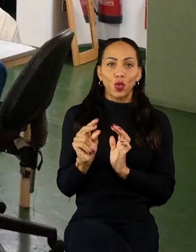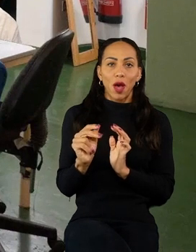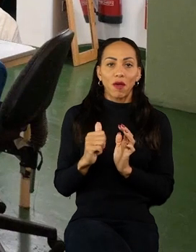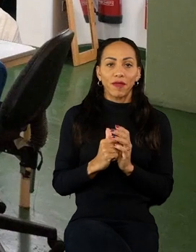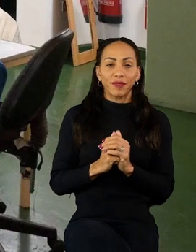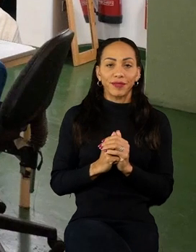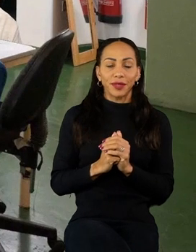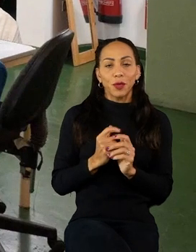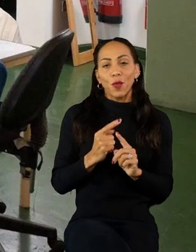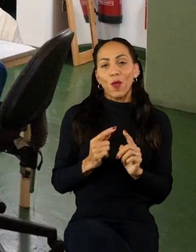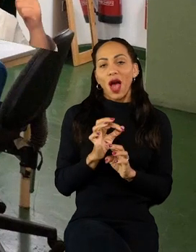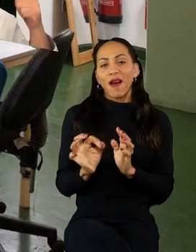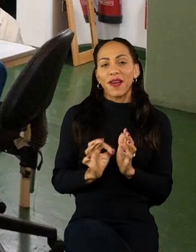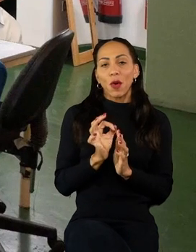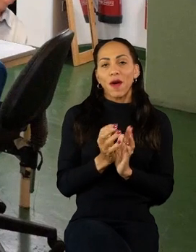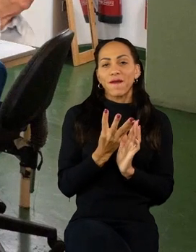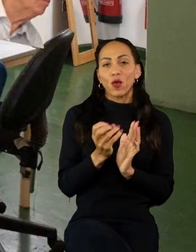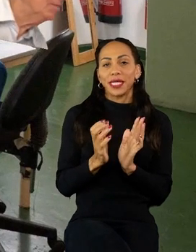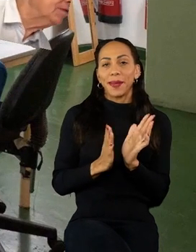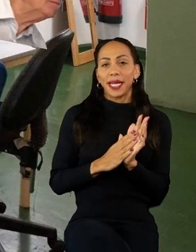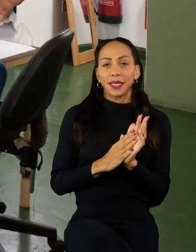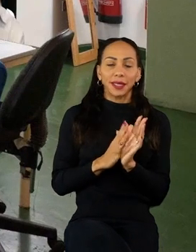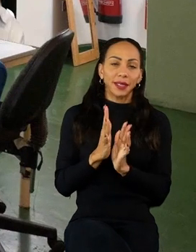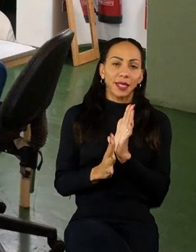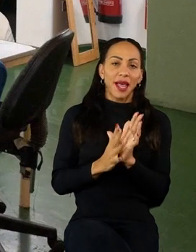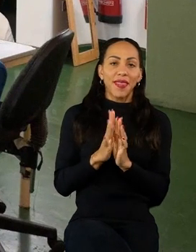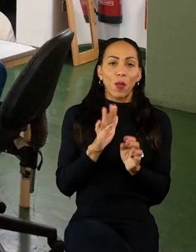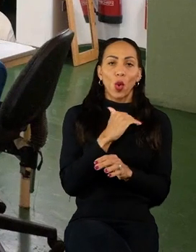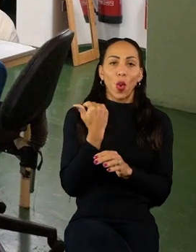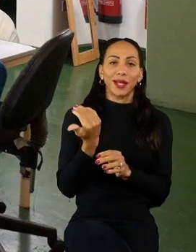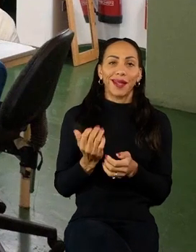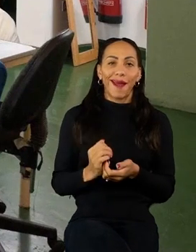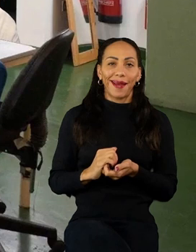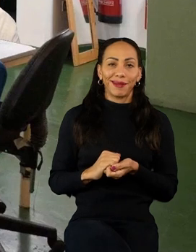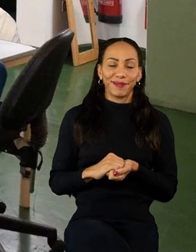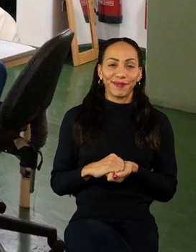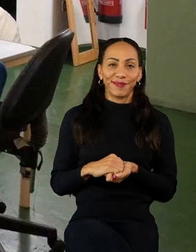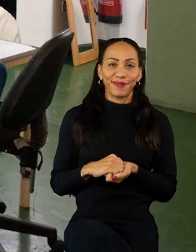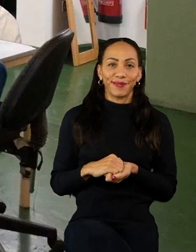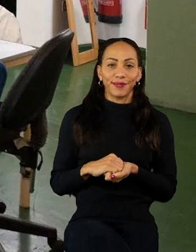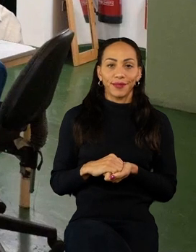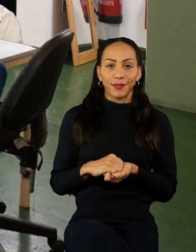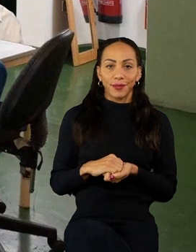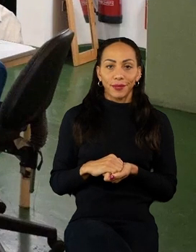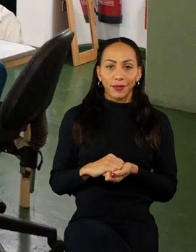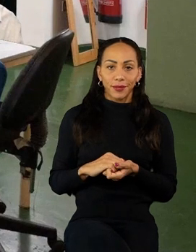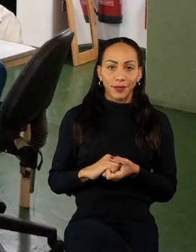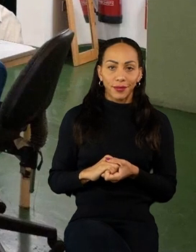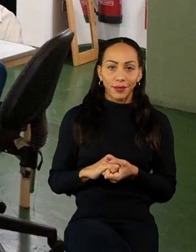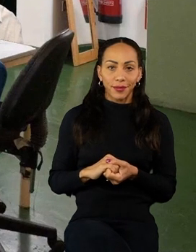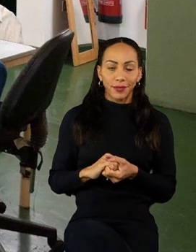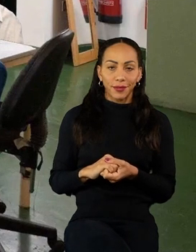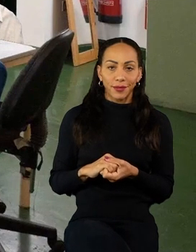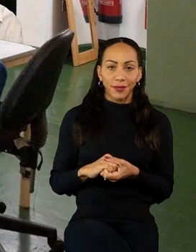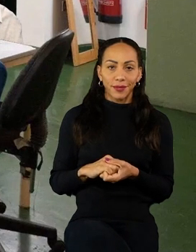maybe 10 to, so give us 8 minutes, 10 to 12, we'll come back, and then we'll just probably have another half an hour or 40 minutes, and we'll call it a